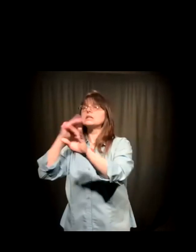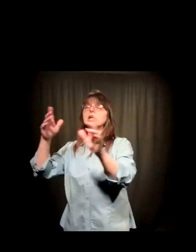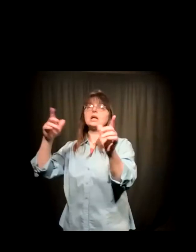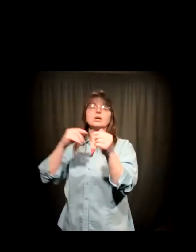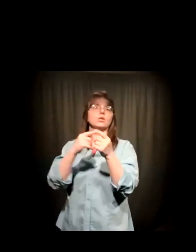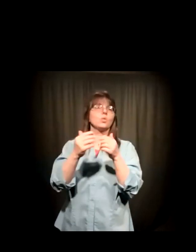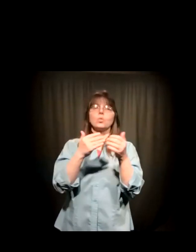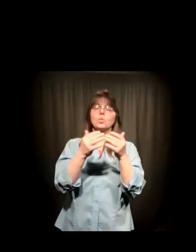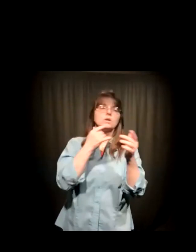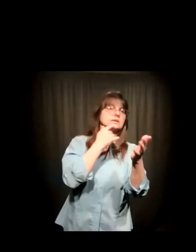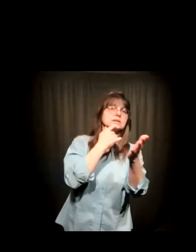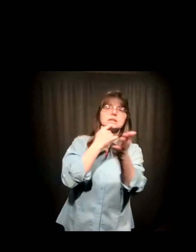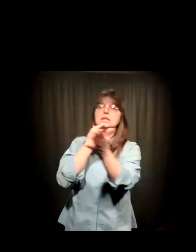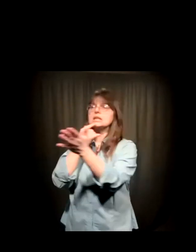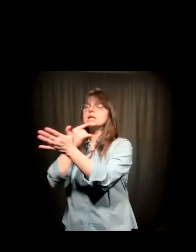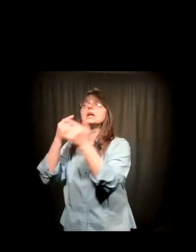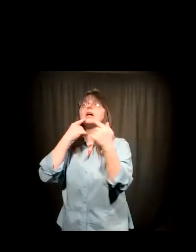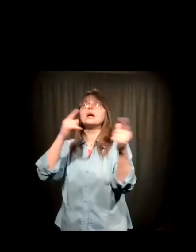on the sidewalk in wonder.